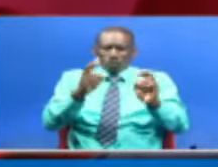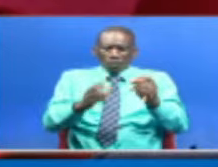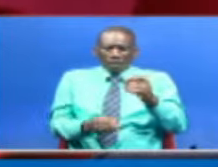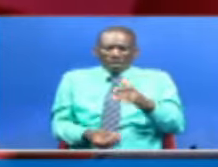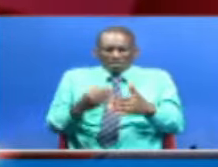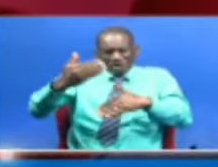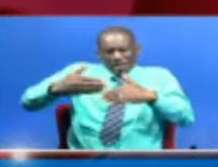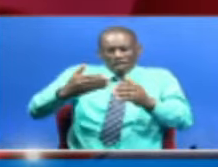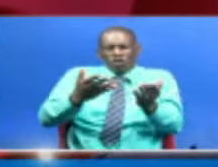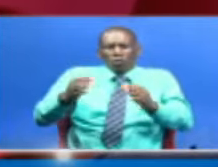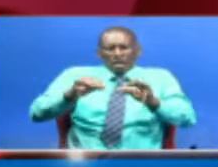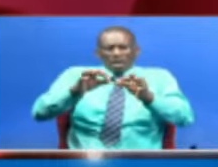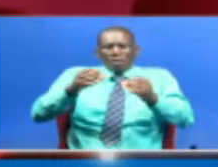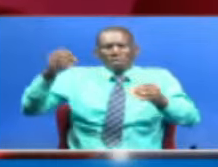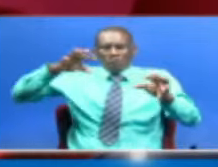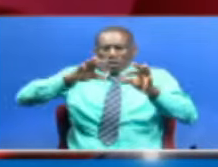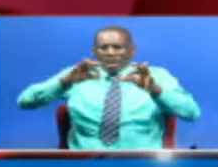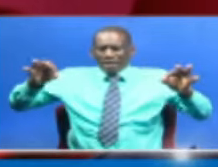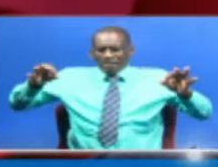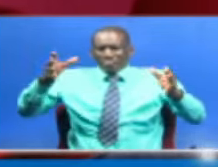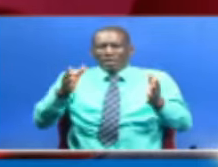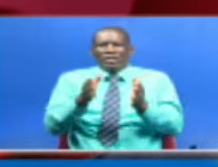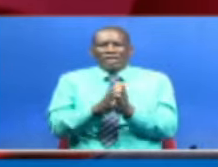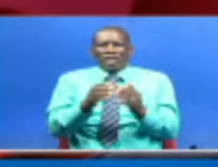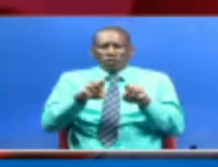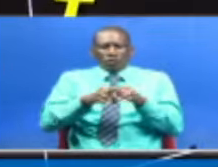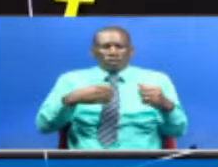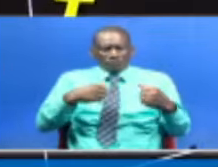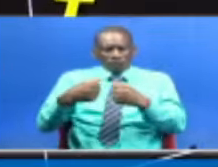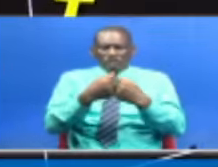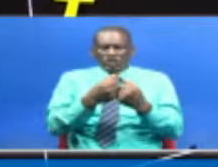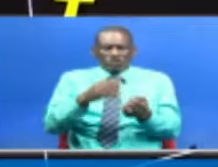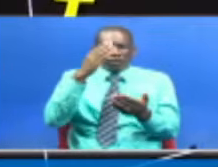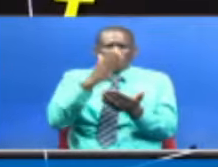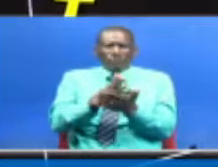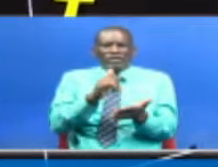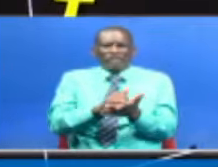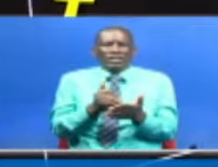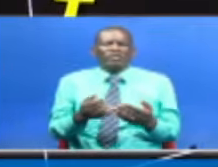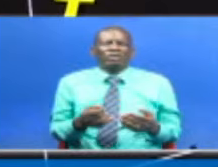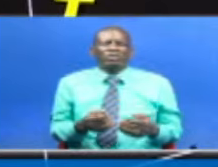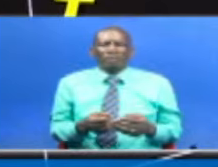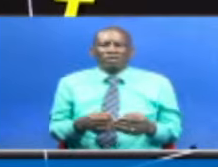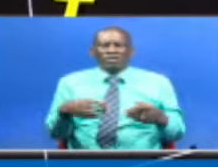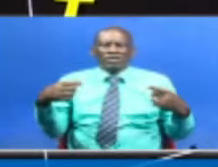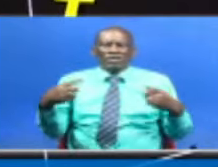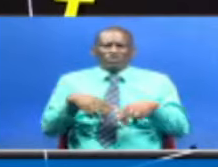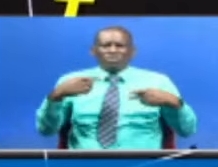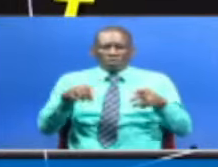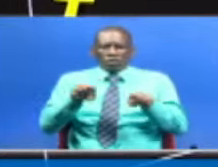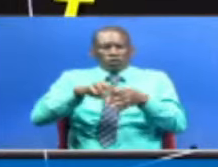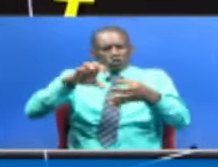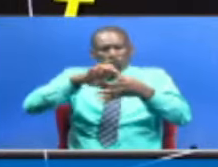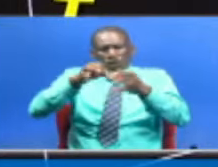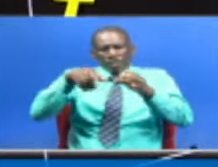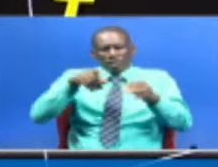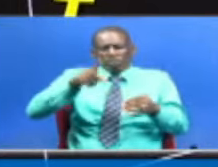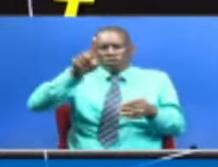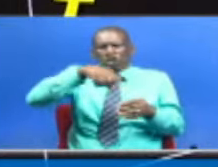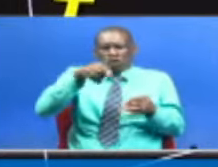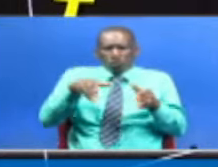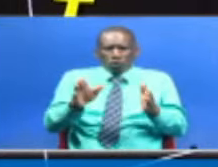to even where our lines are passing. And we also face the challenge of the fact that a number of people also connect themselves illegally,